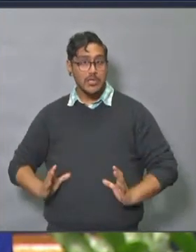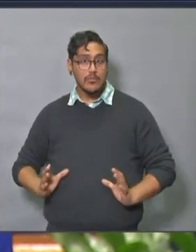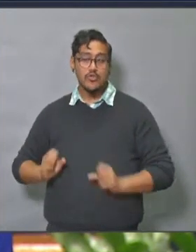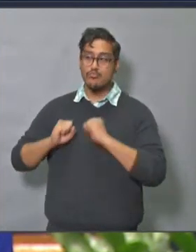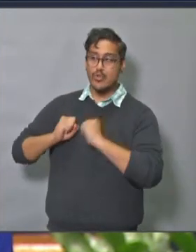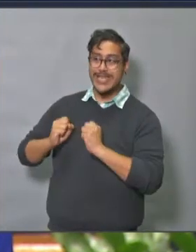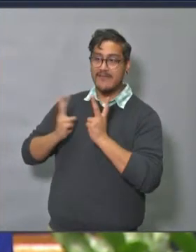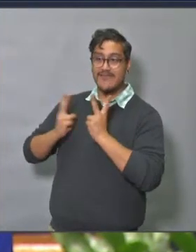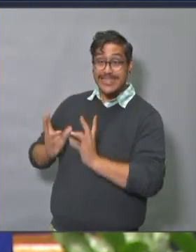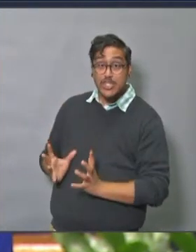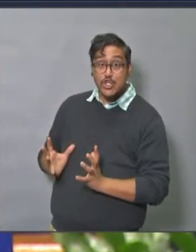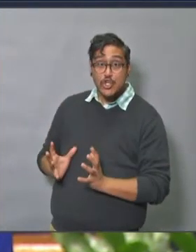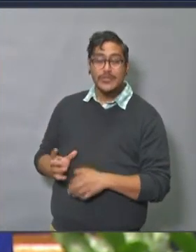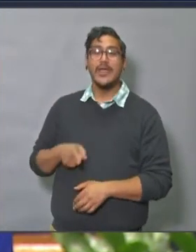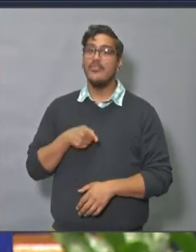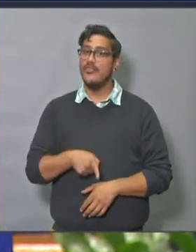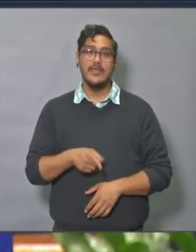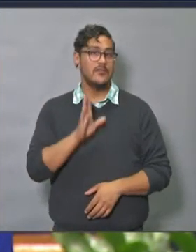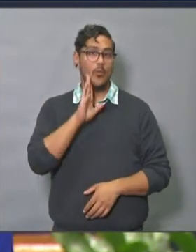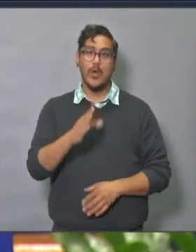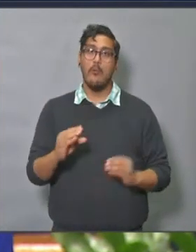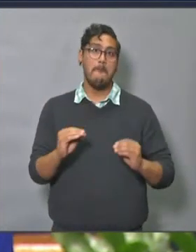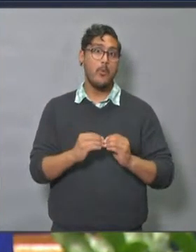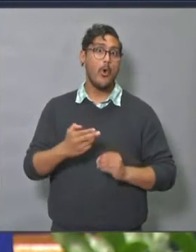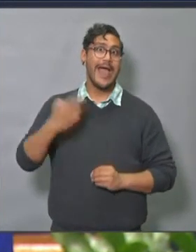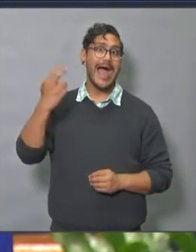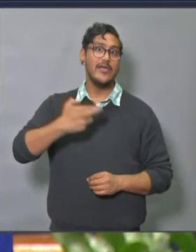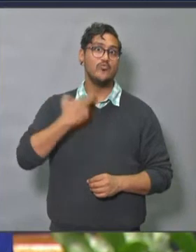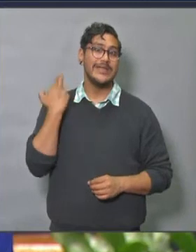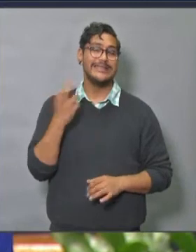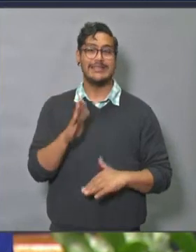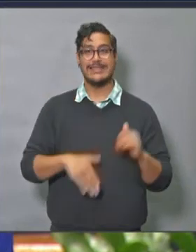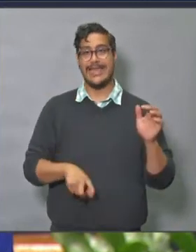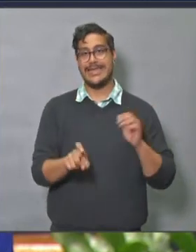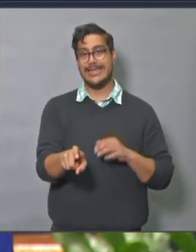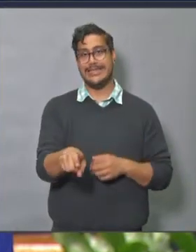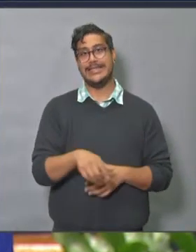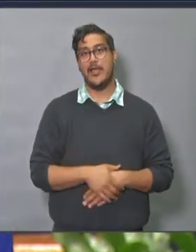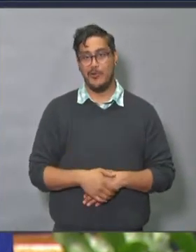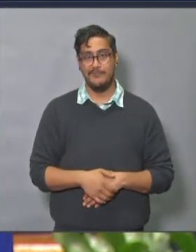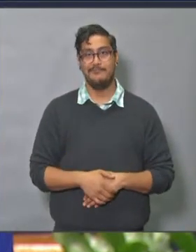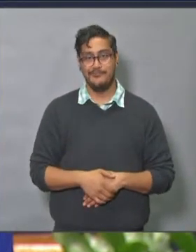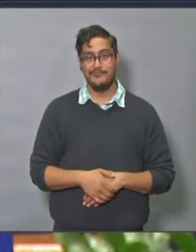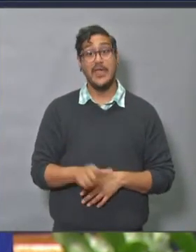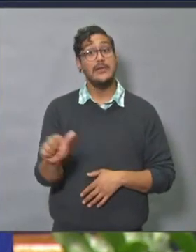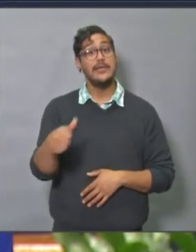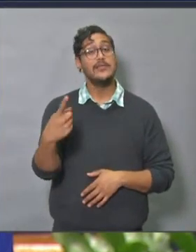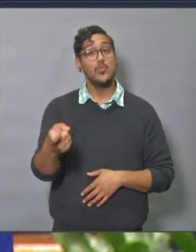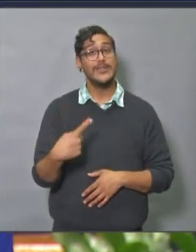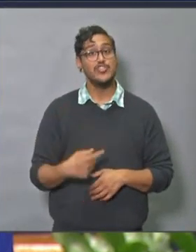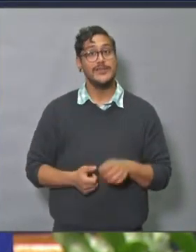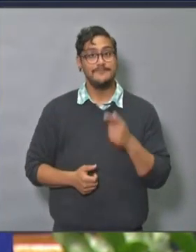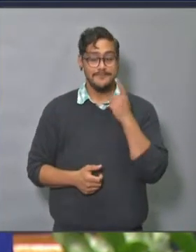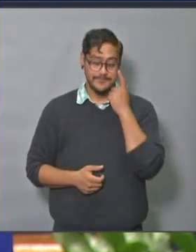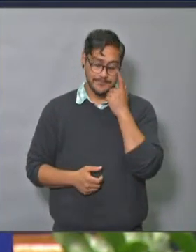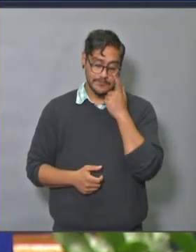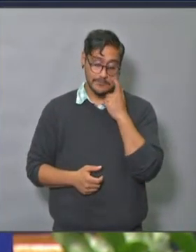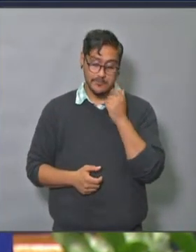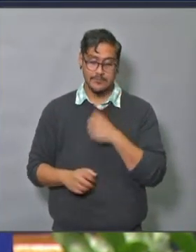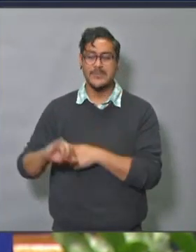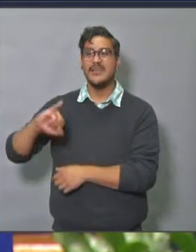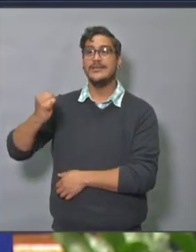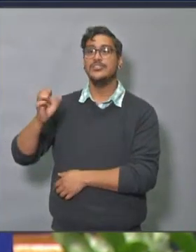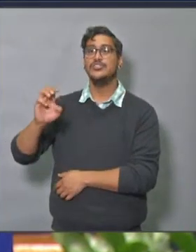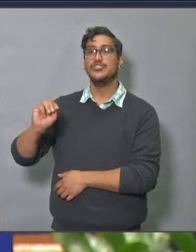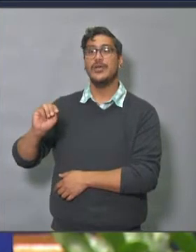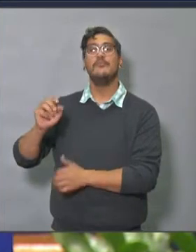be way more risky than it needs to be. And we'll take the next question. And next we turn to the line of Jim